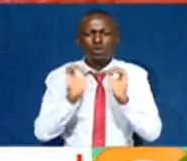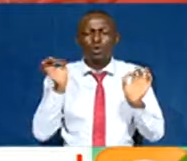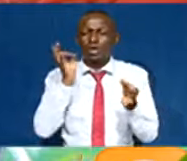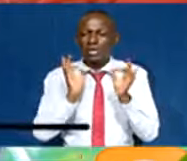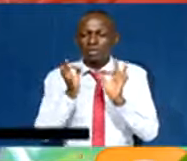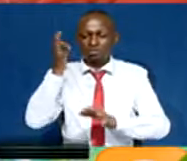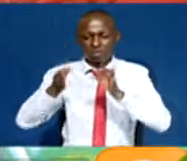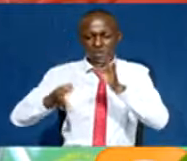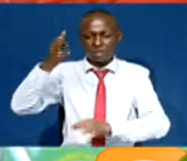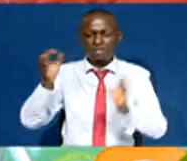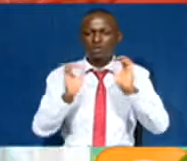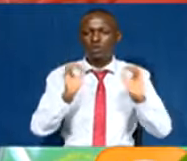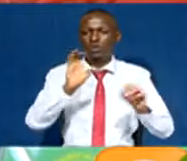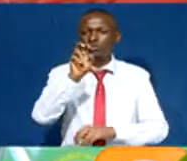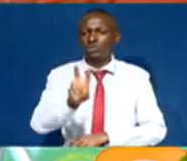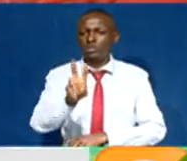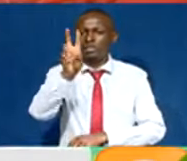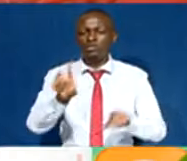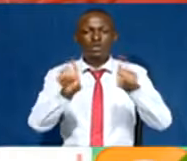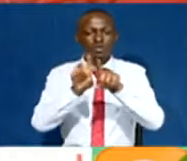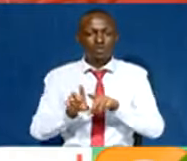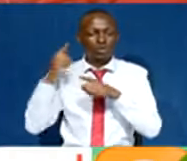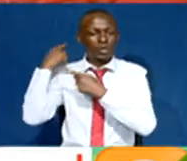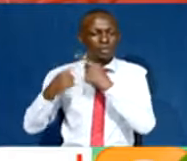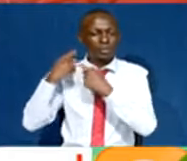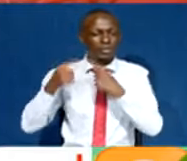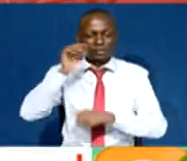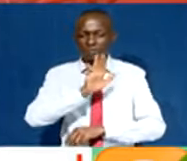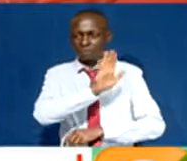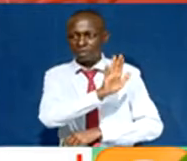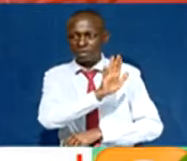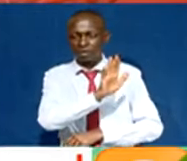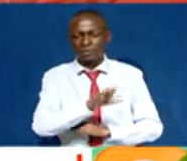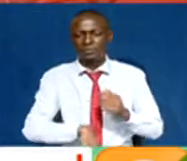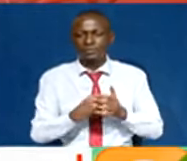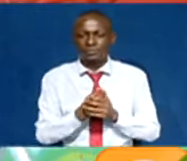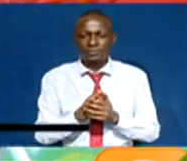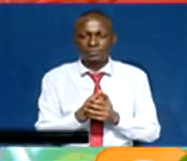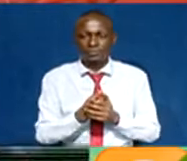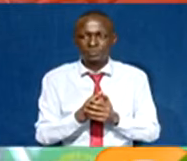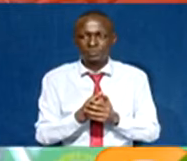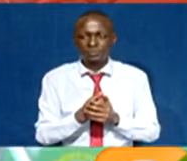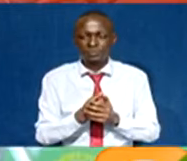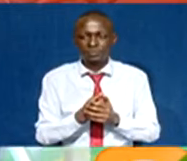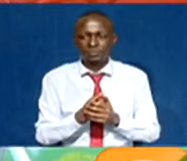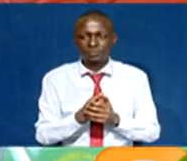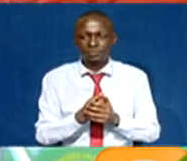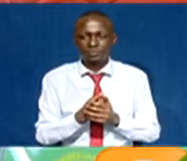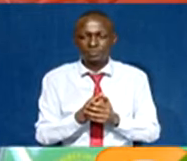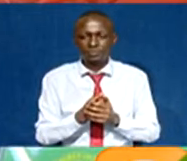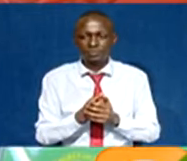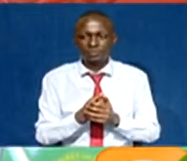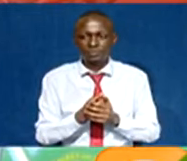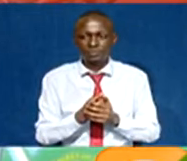But looking at your CV and your experience, you are completely underwhelming as far as